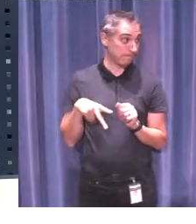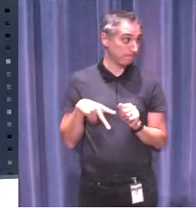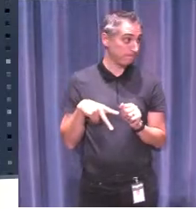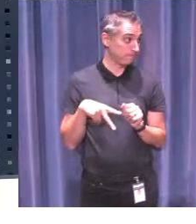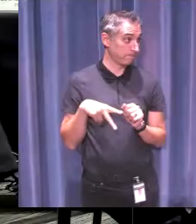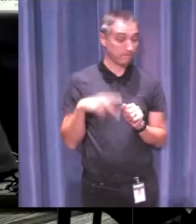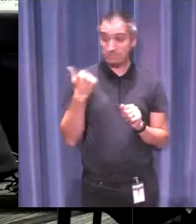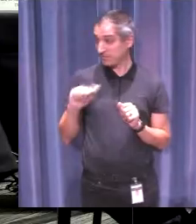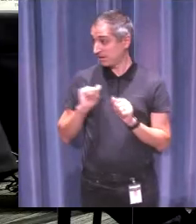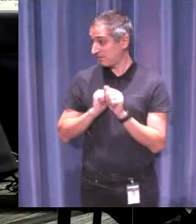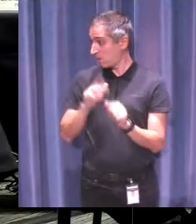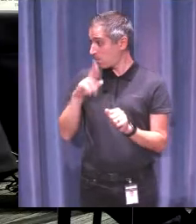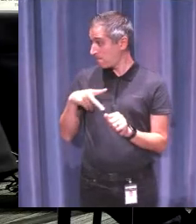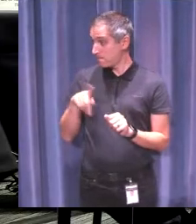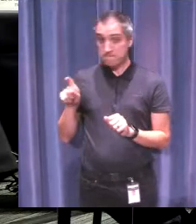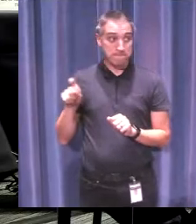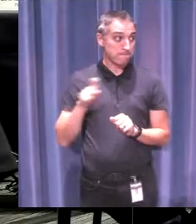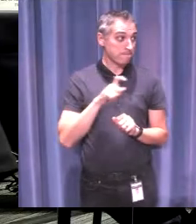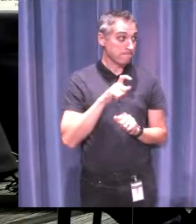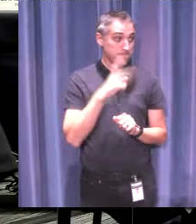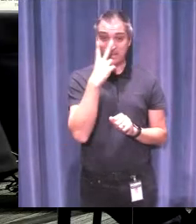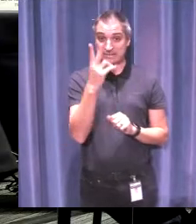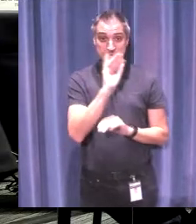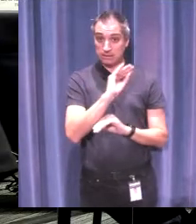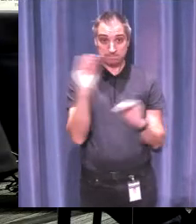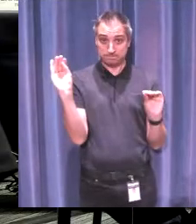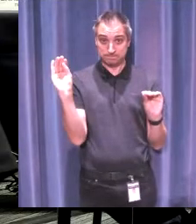Is there any follow-ups? Seeing none.